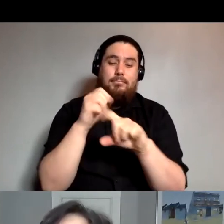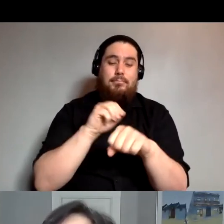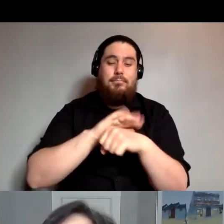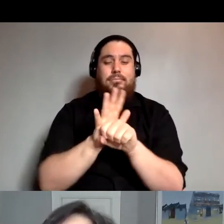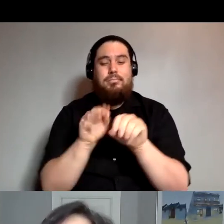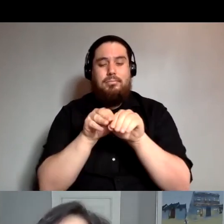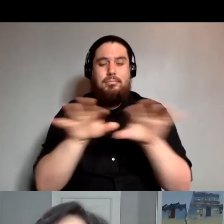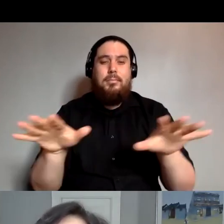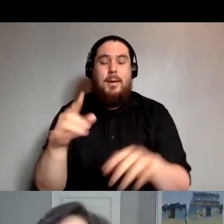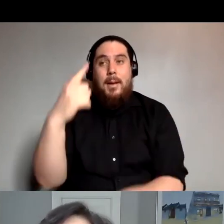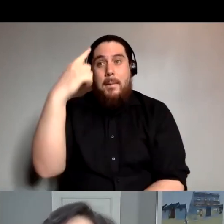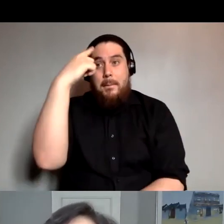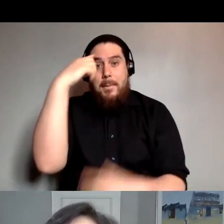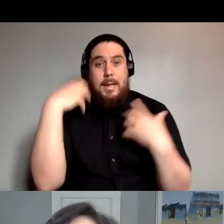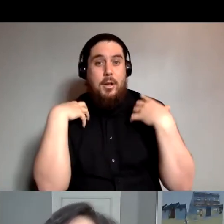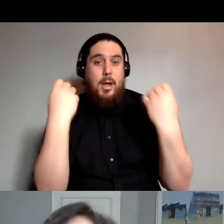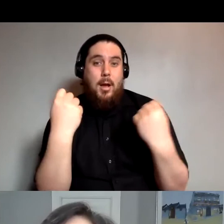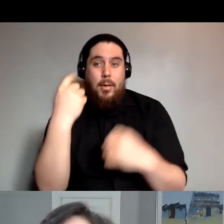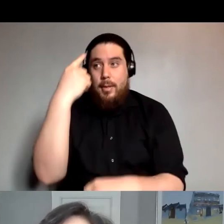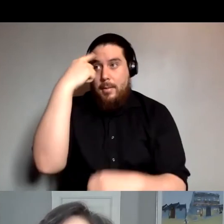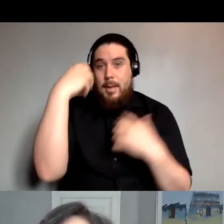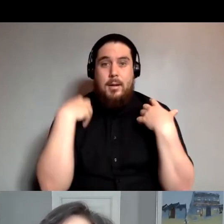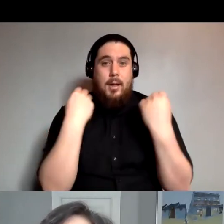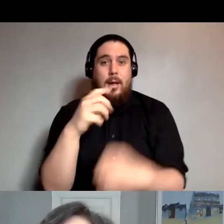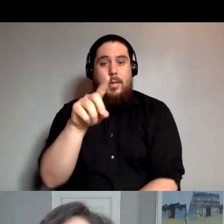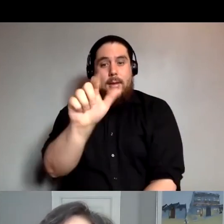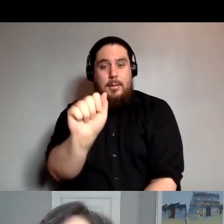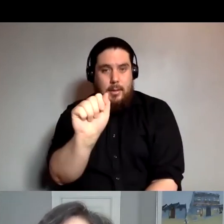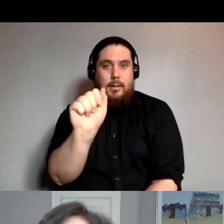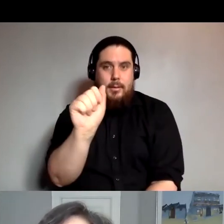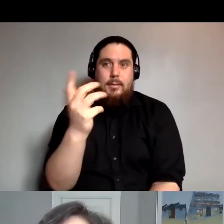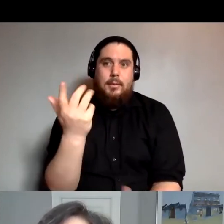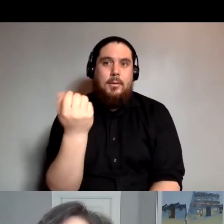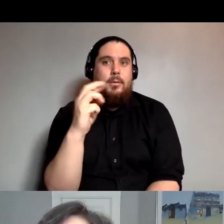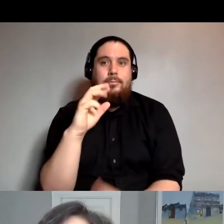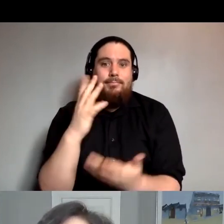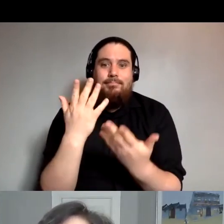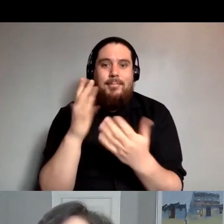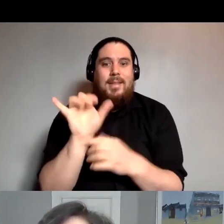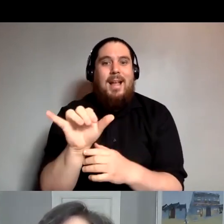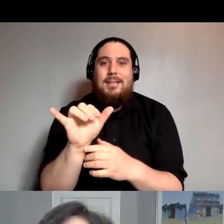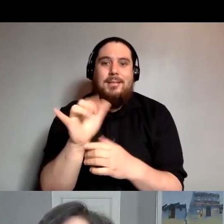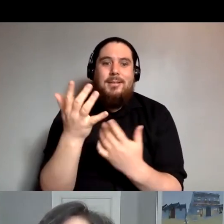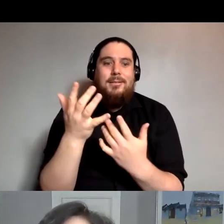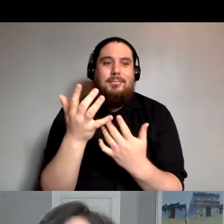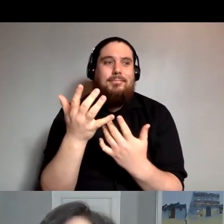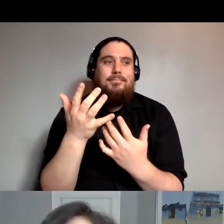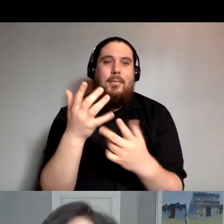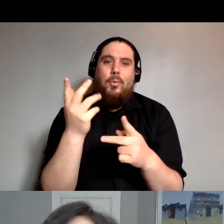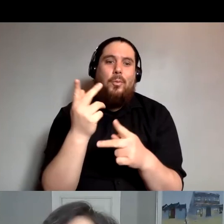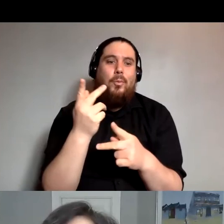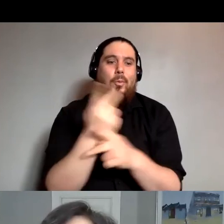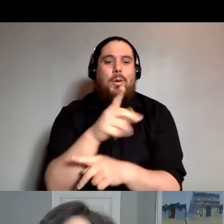mental health disabilities were the number one and growing disability in the world. And with the